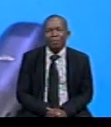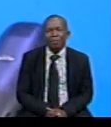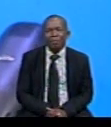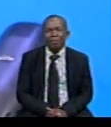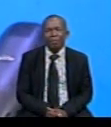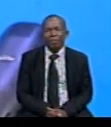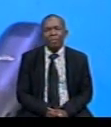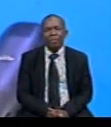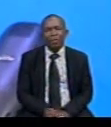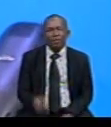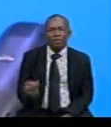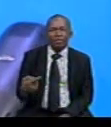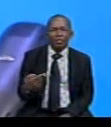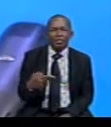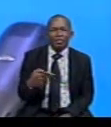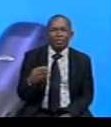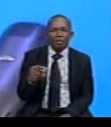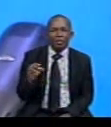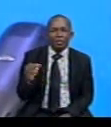the bands that entroy.